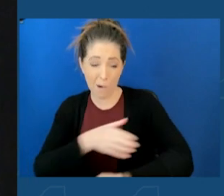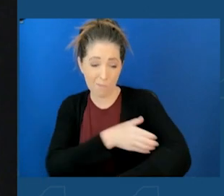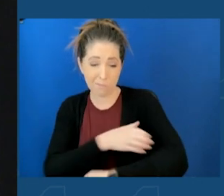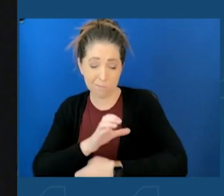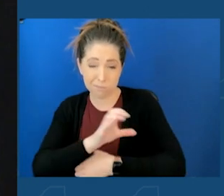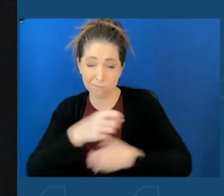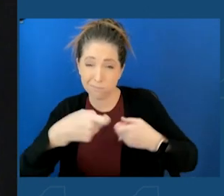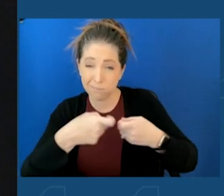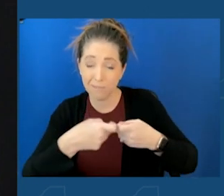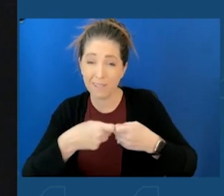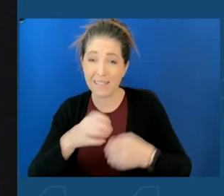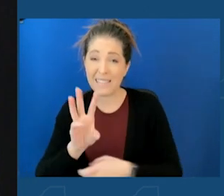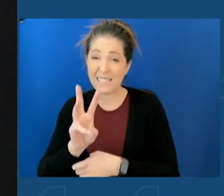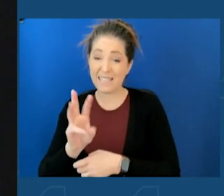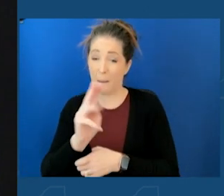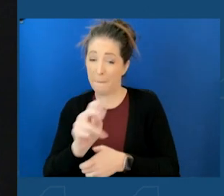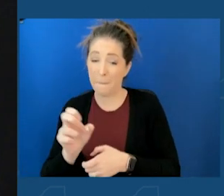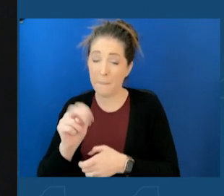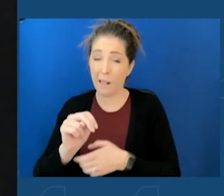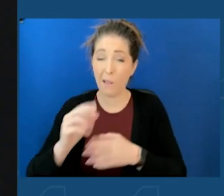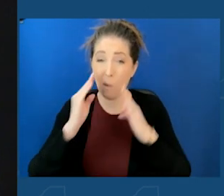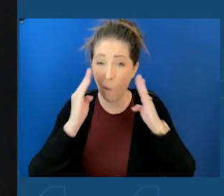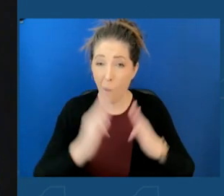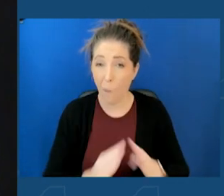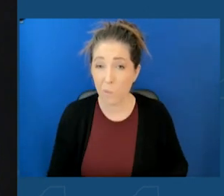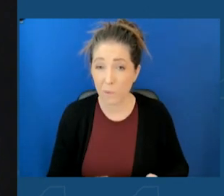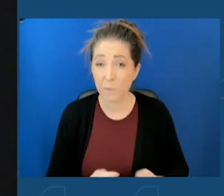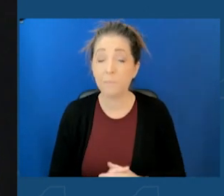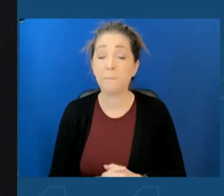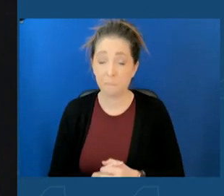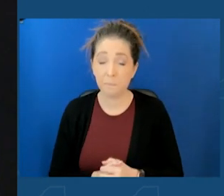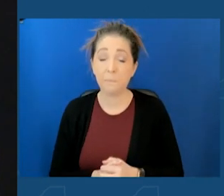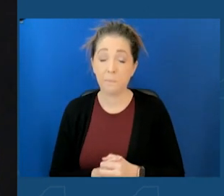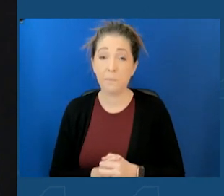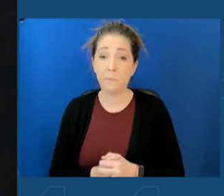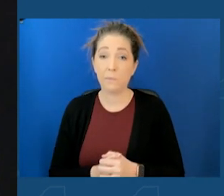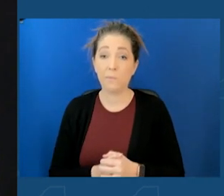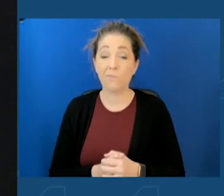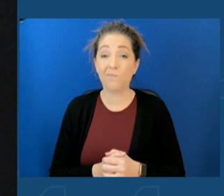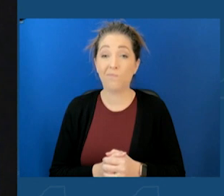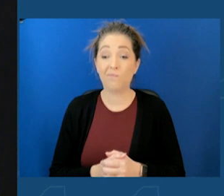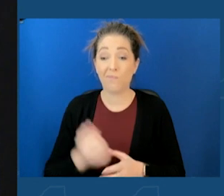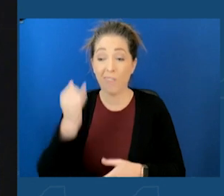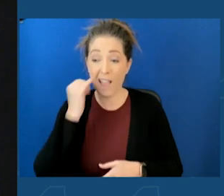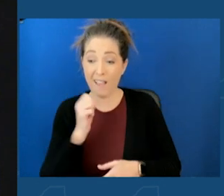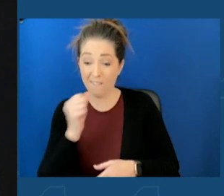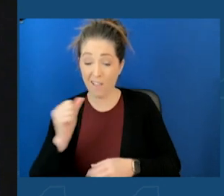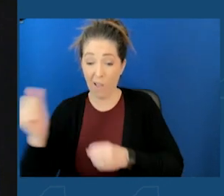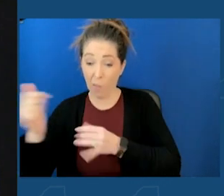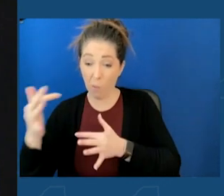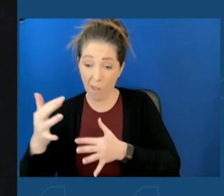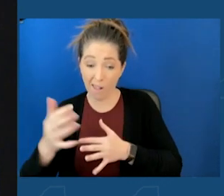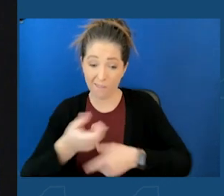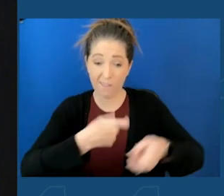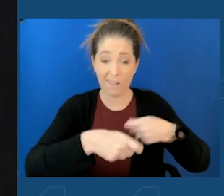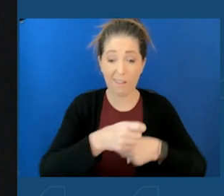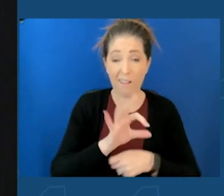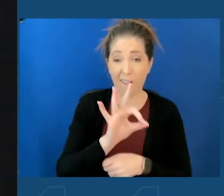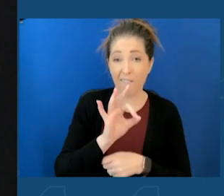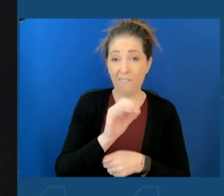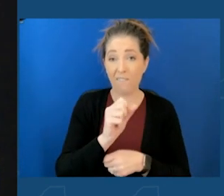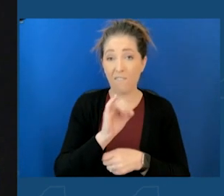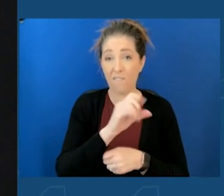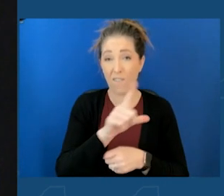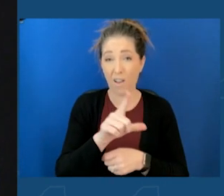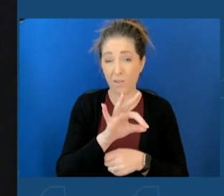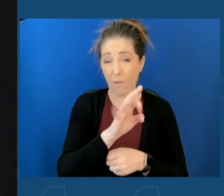that otherwise would be having to be powered by fossil fuel generated sources. But also, the most exciting part for me is I talk about